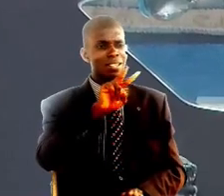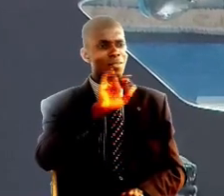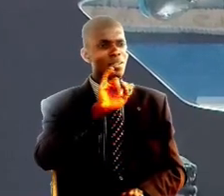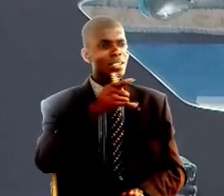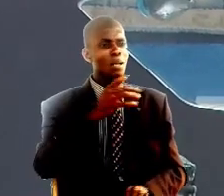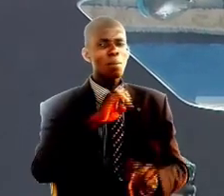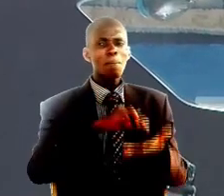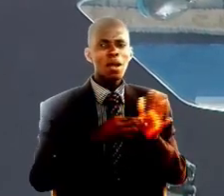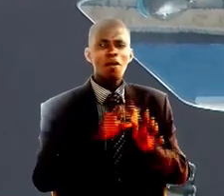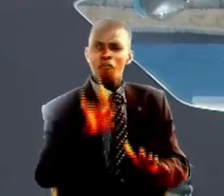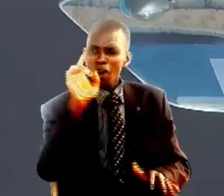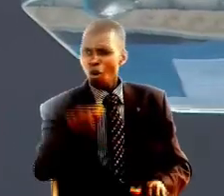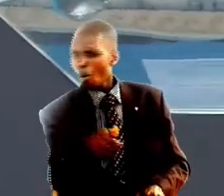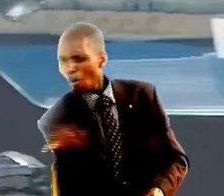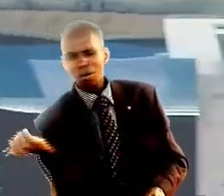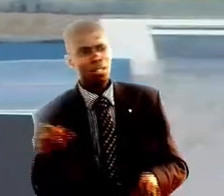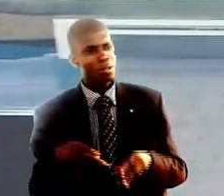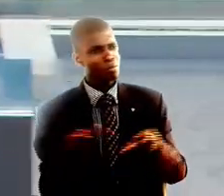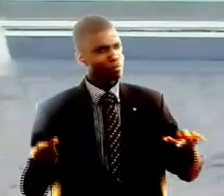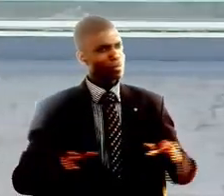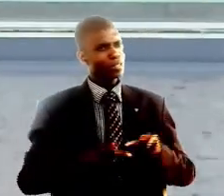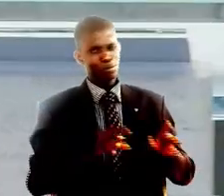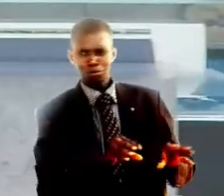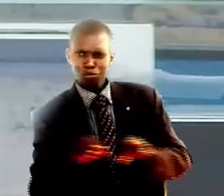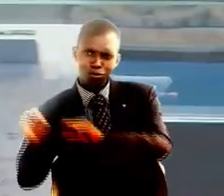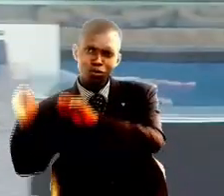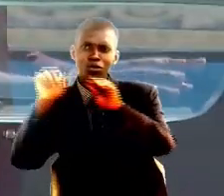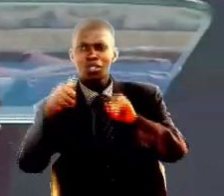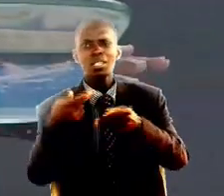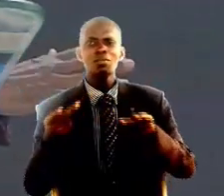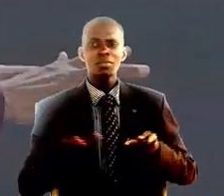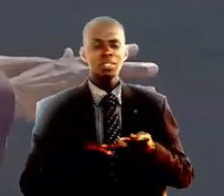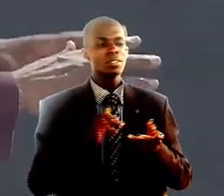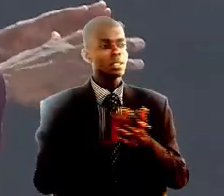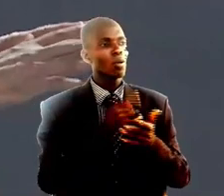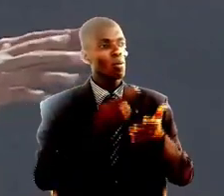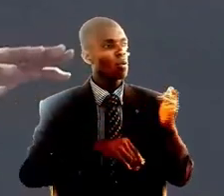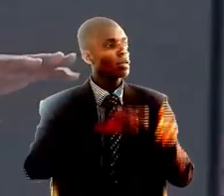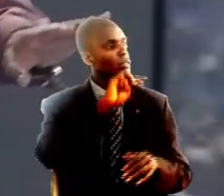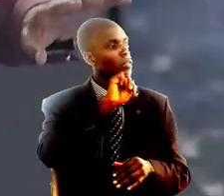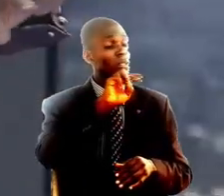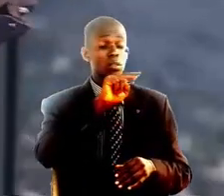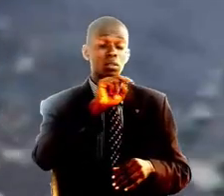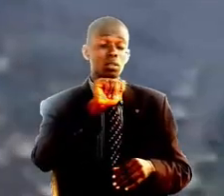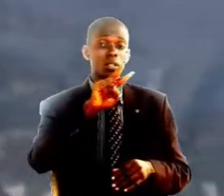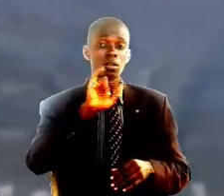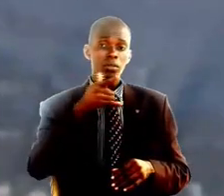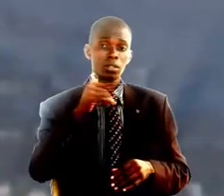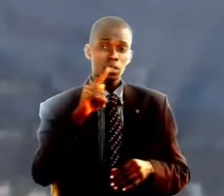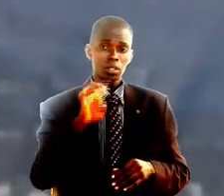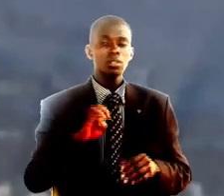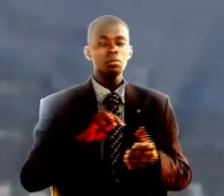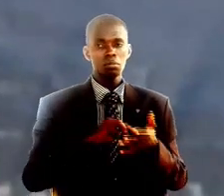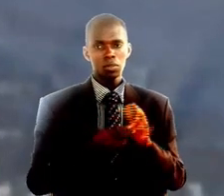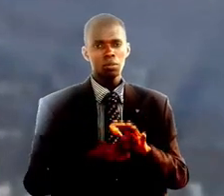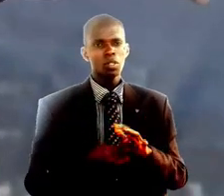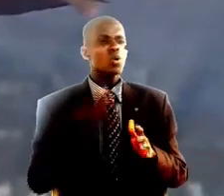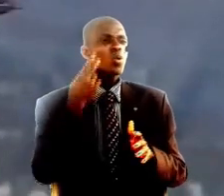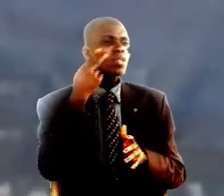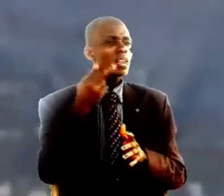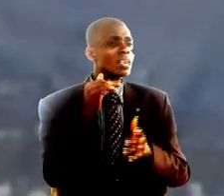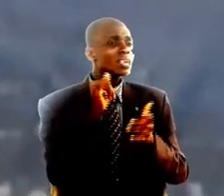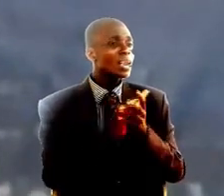years ago, centuries ago, the people of the world believed that the earth